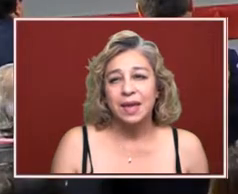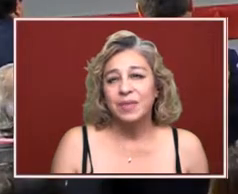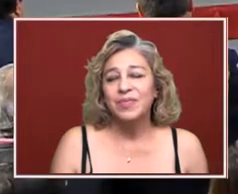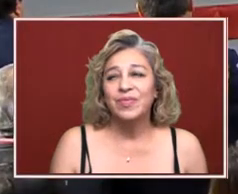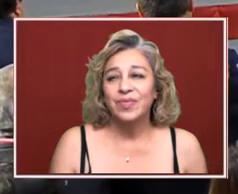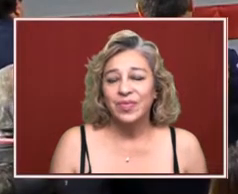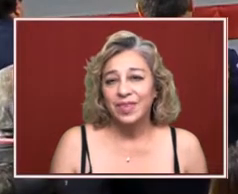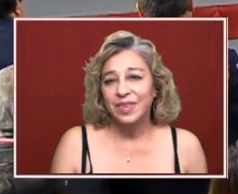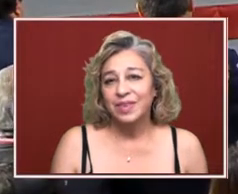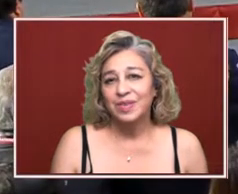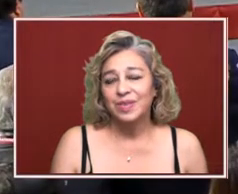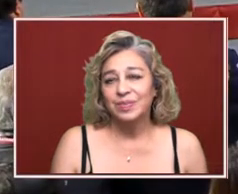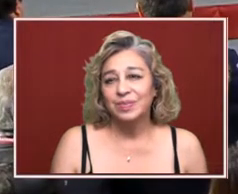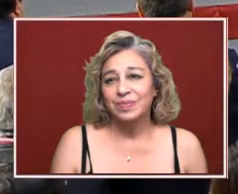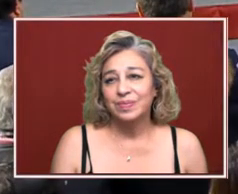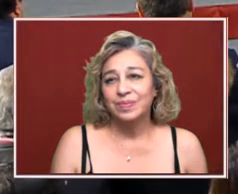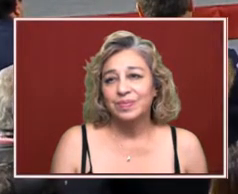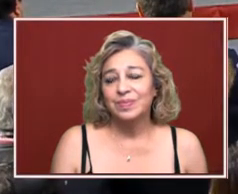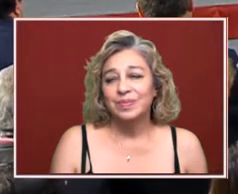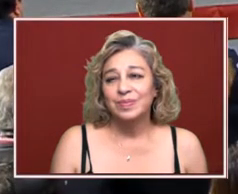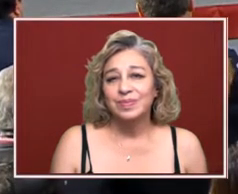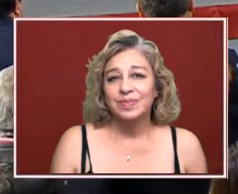well-being. Se están